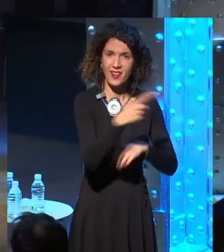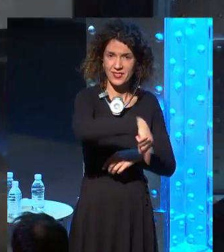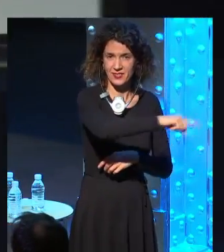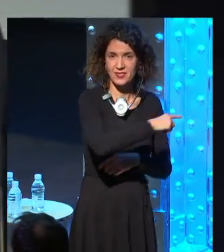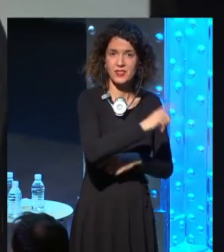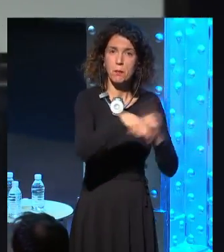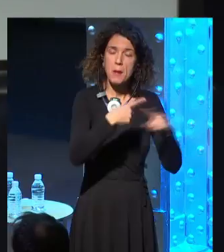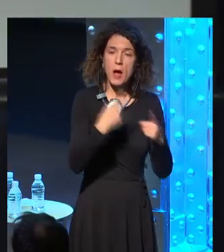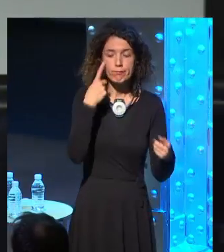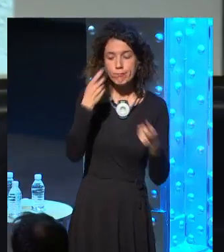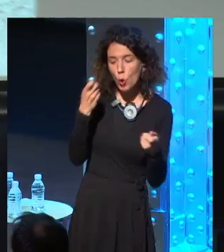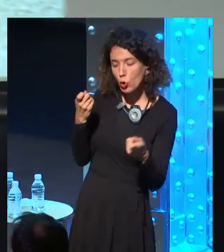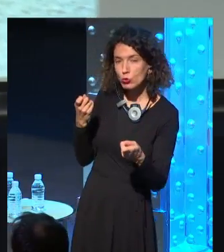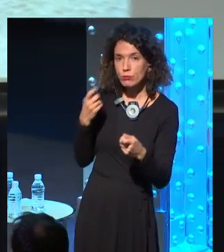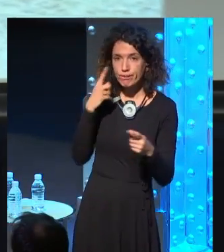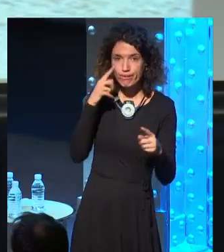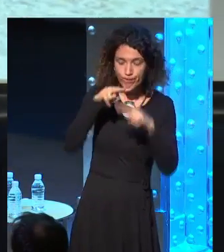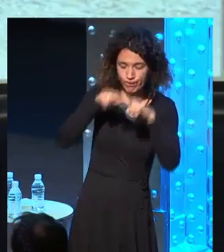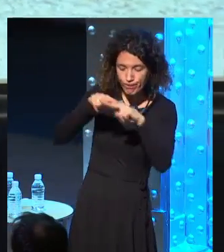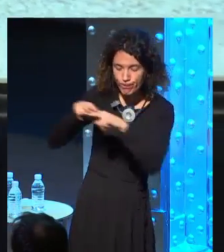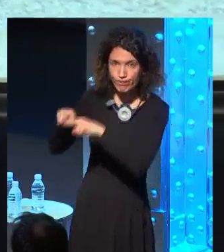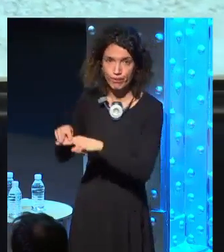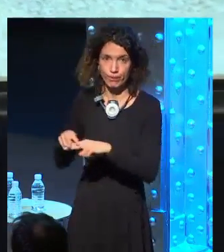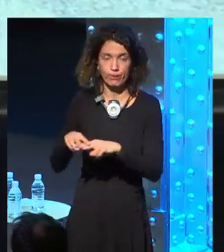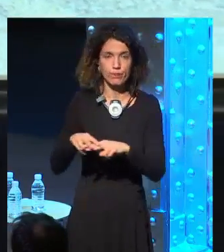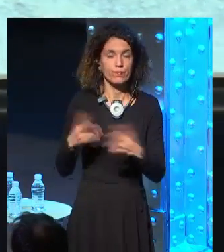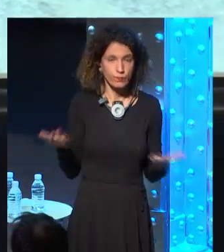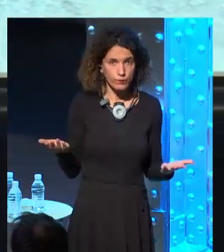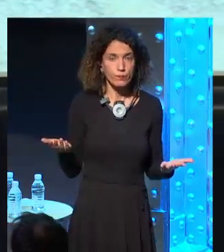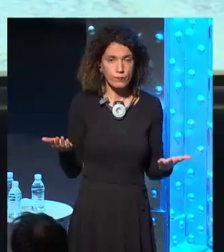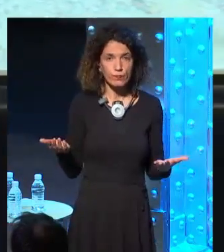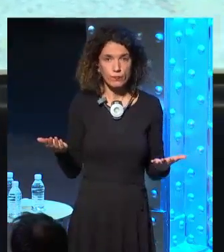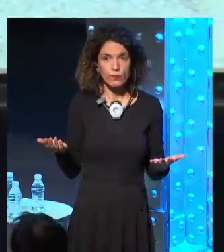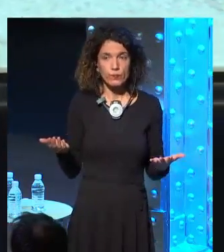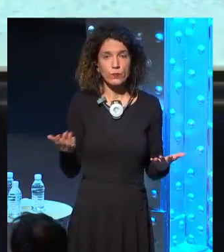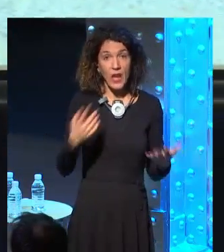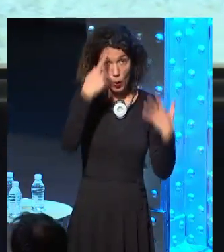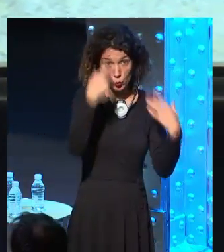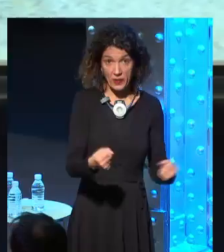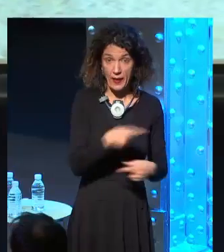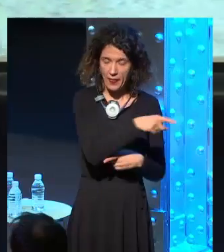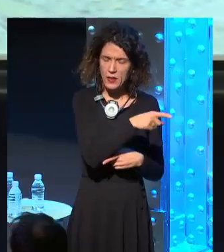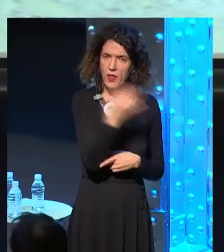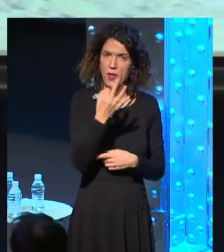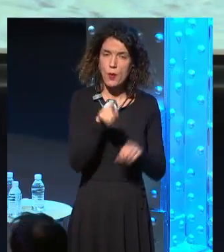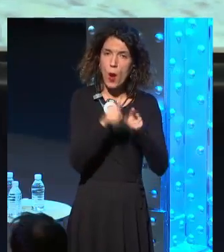supervision. So the local municipalities are responsible for tracking how people are doing.